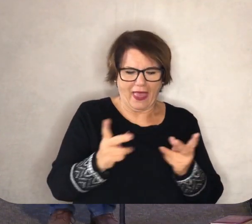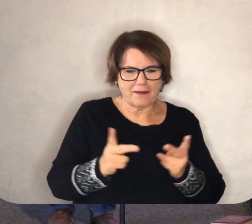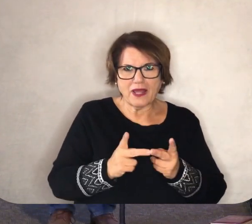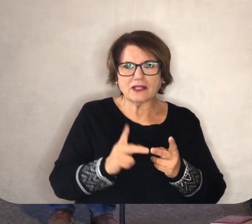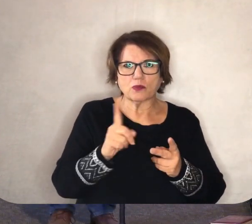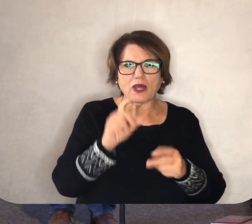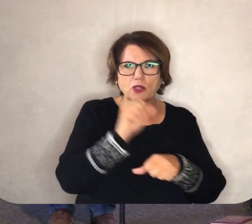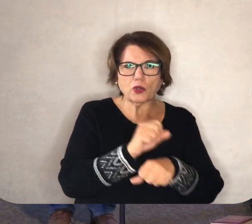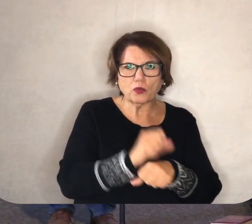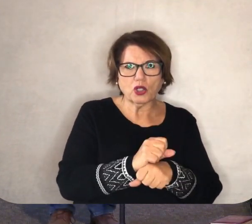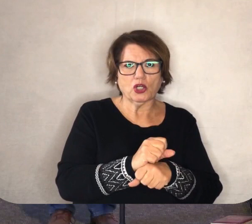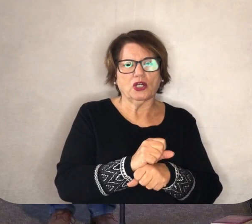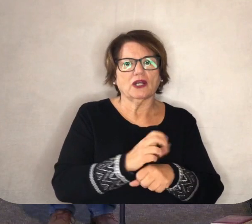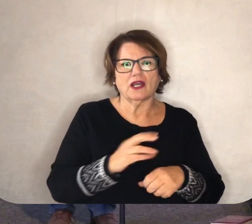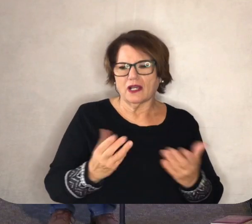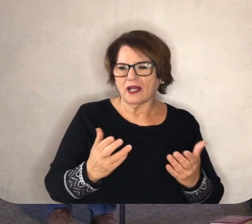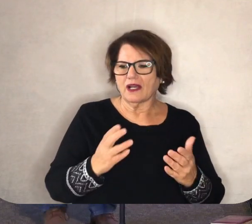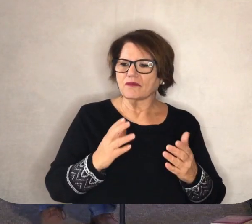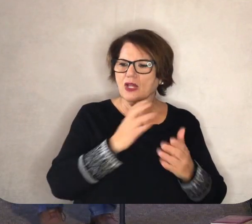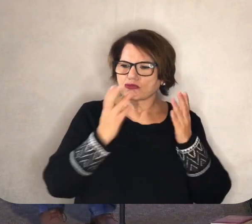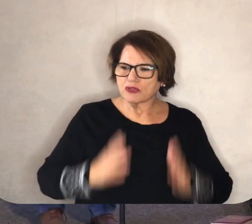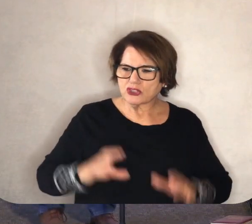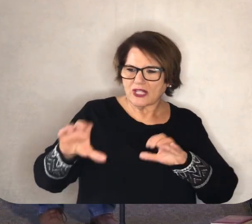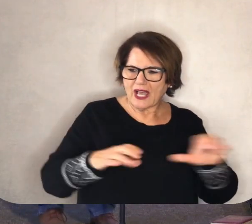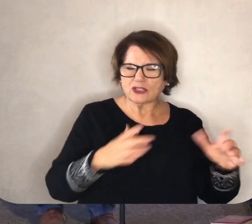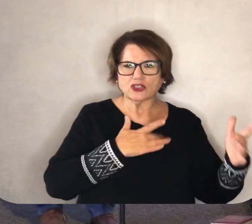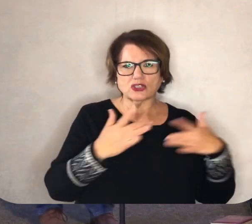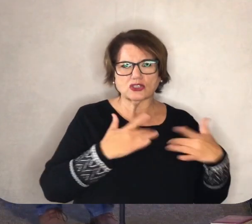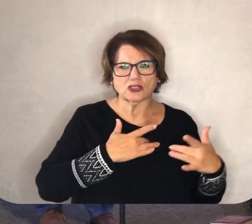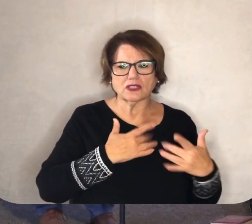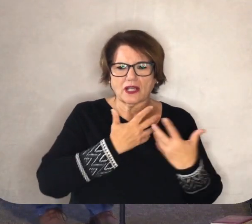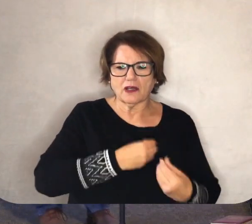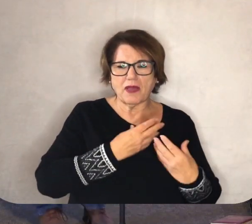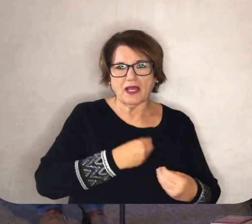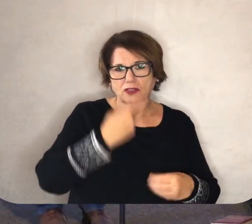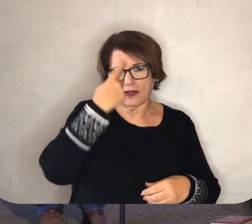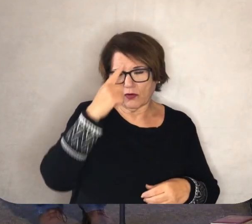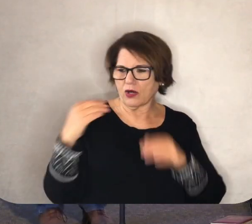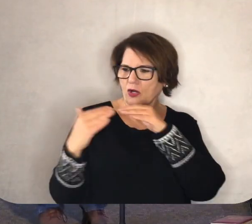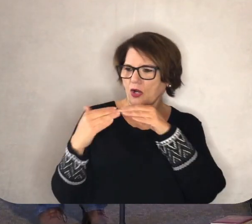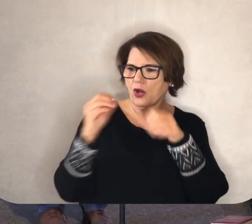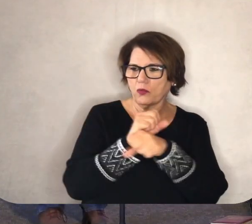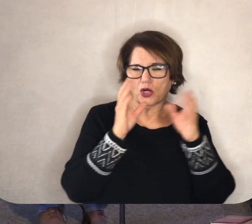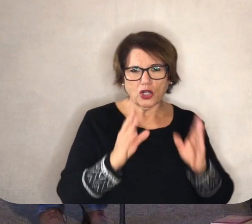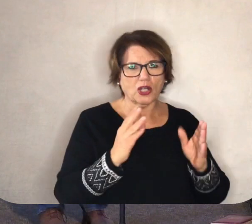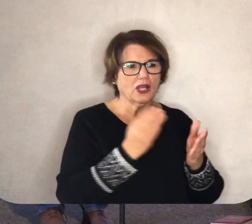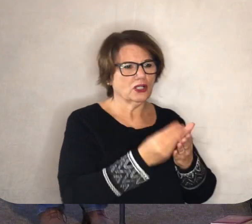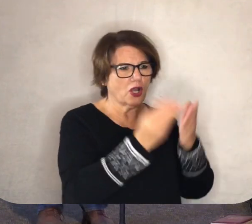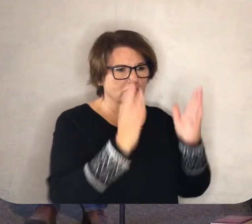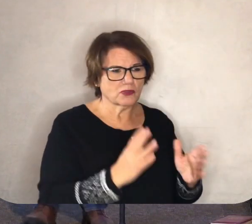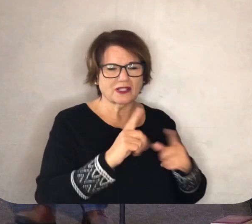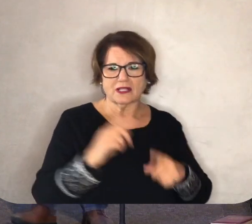you work an avenue of Christian conduct, concern, and compassion for co-workers, for customers, for